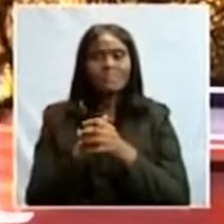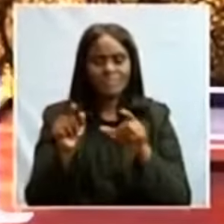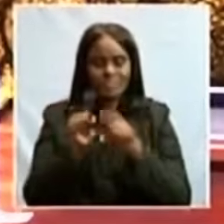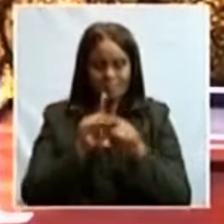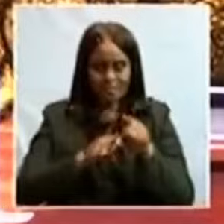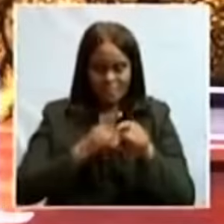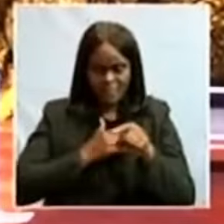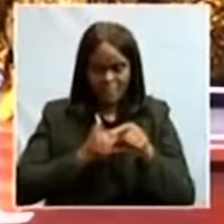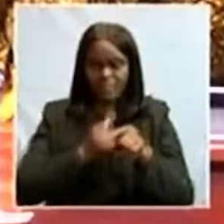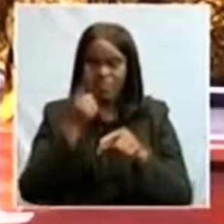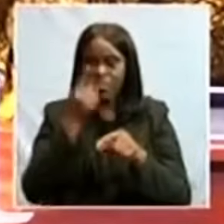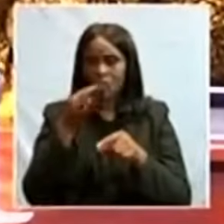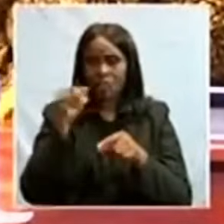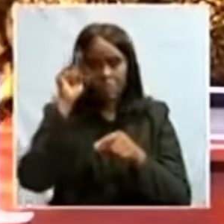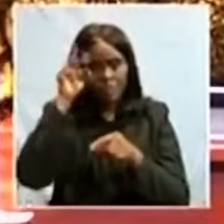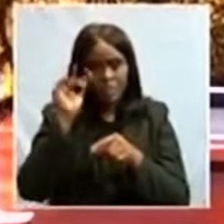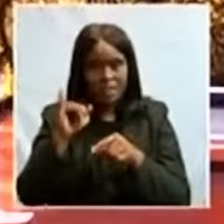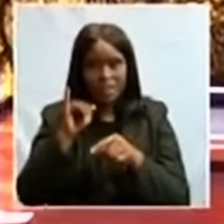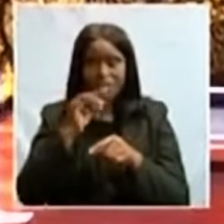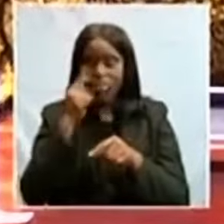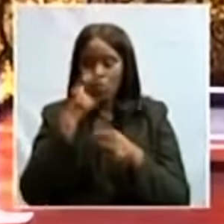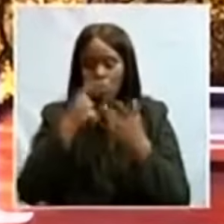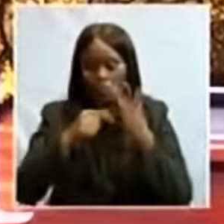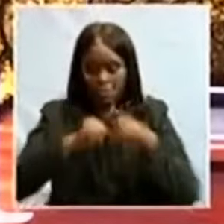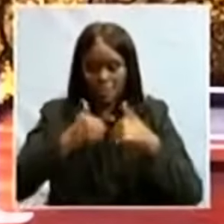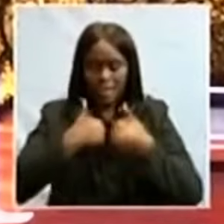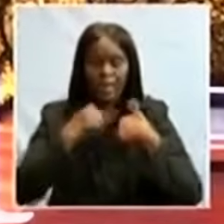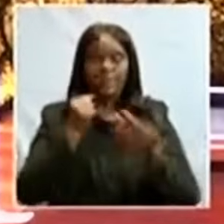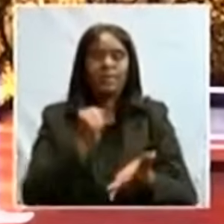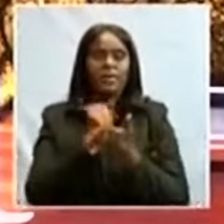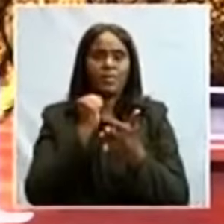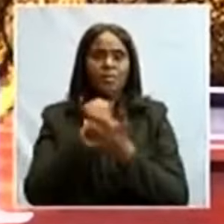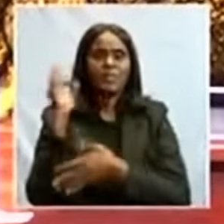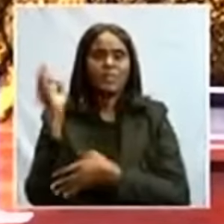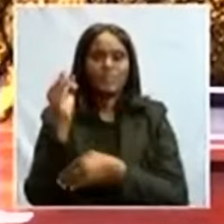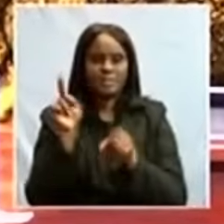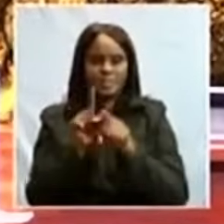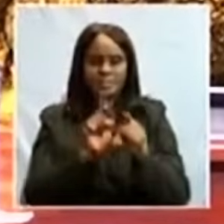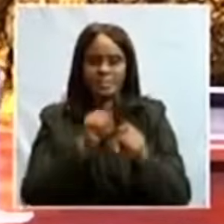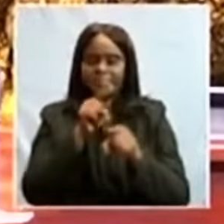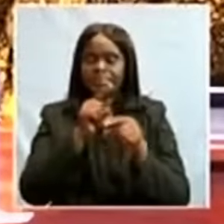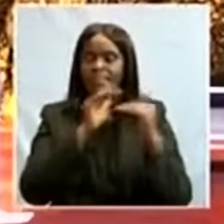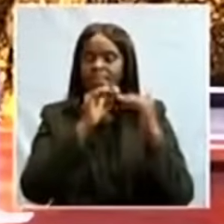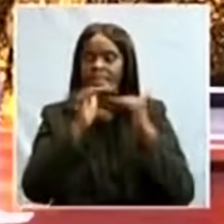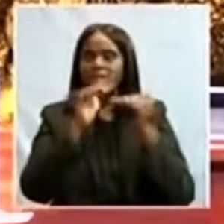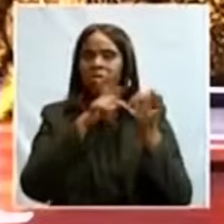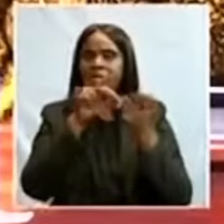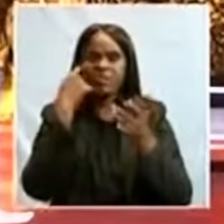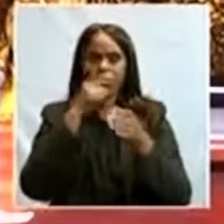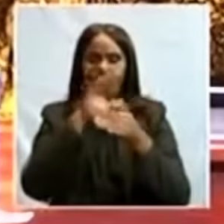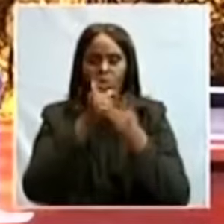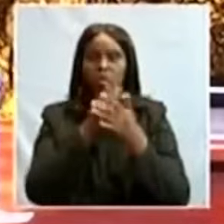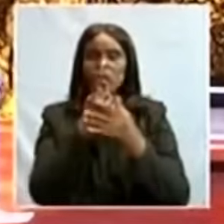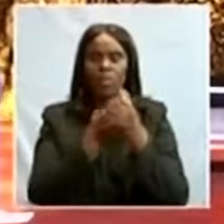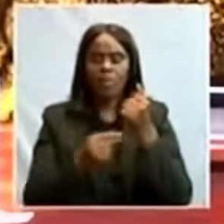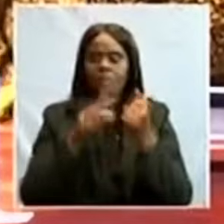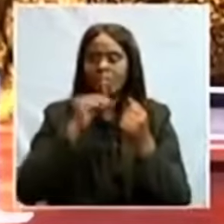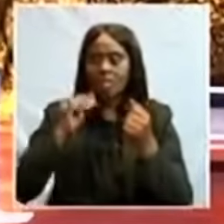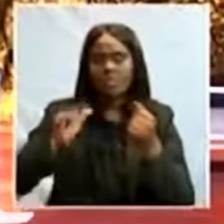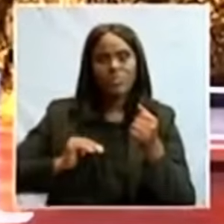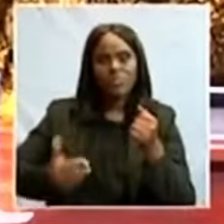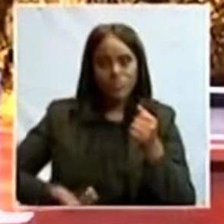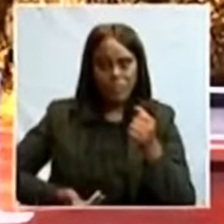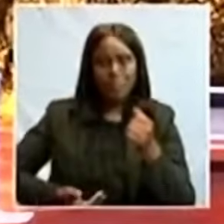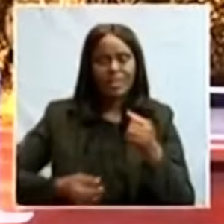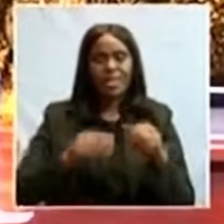am one of the ministers who has facilitated the equal pay for both male and